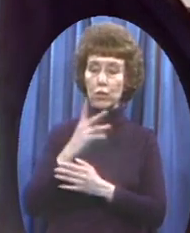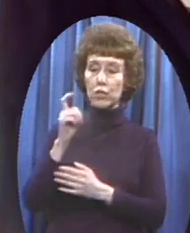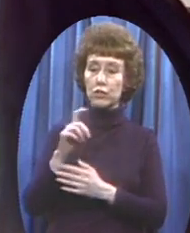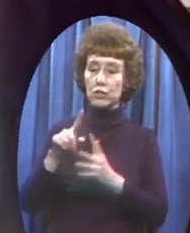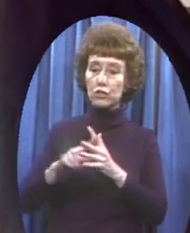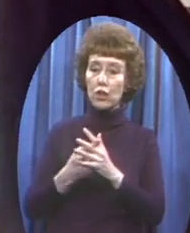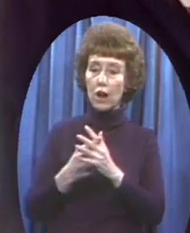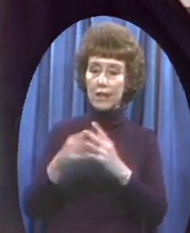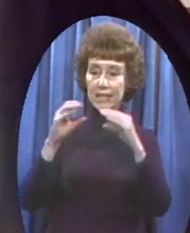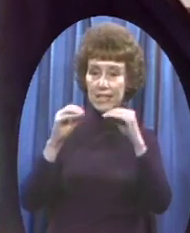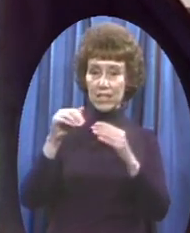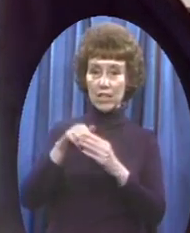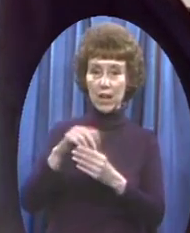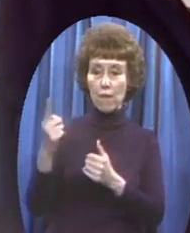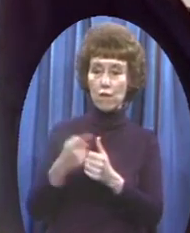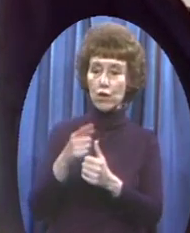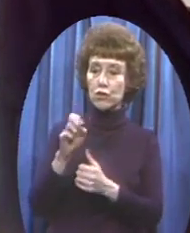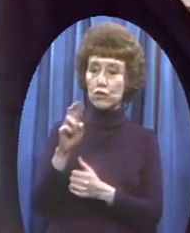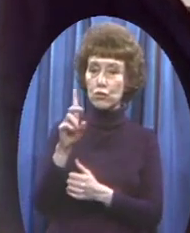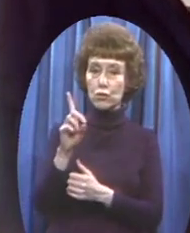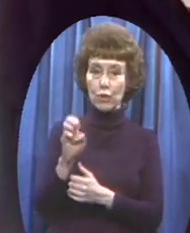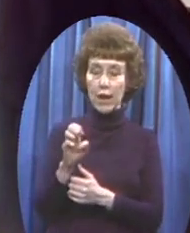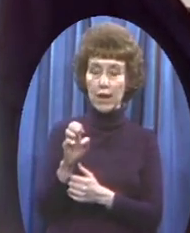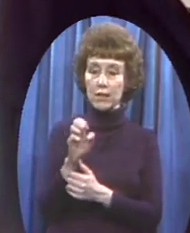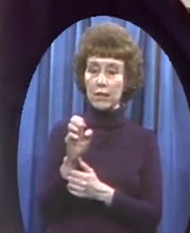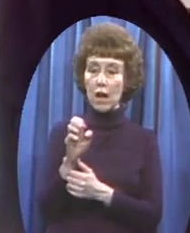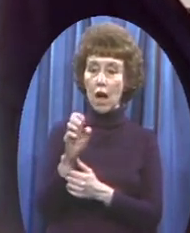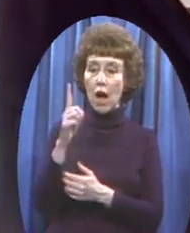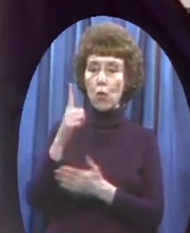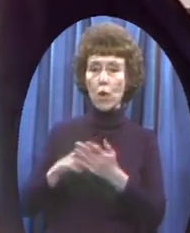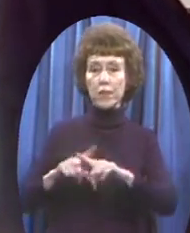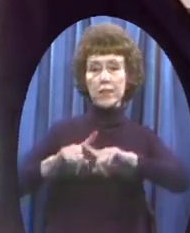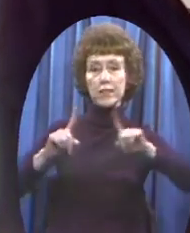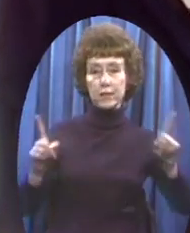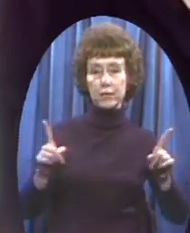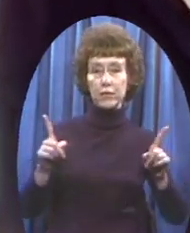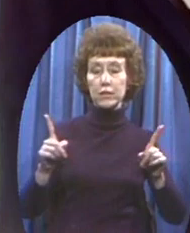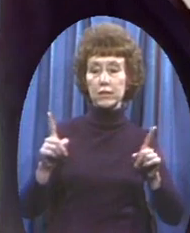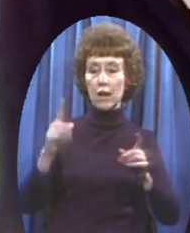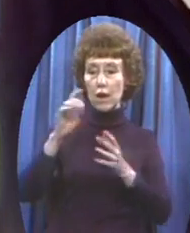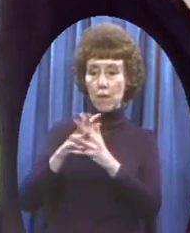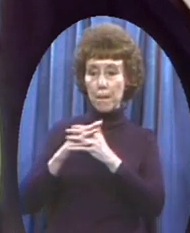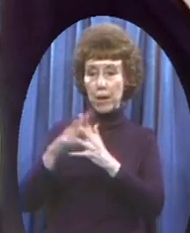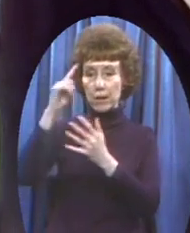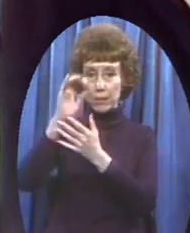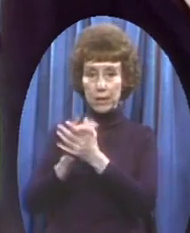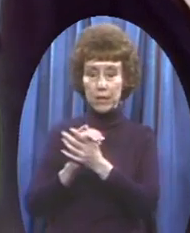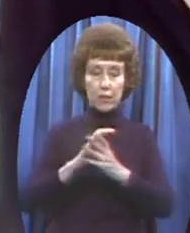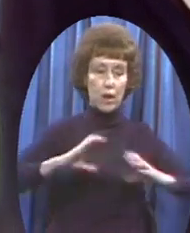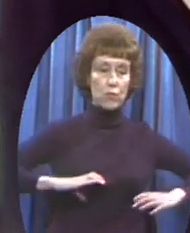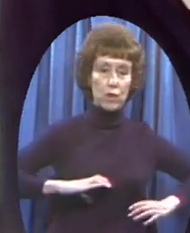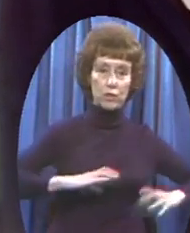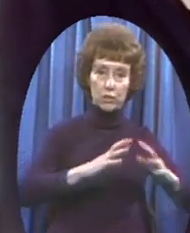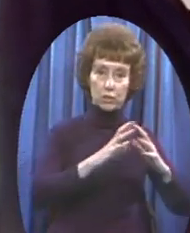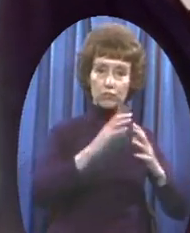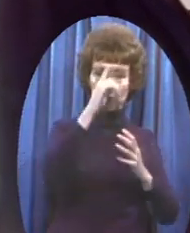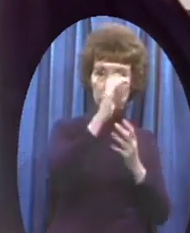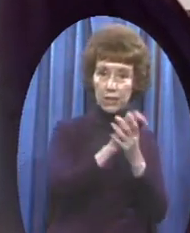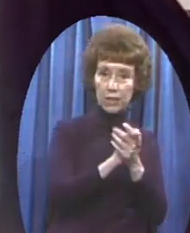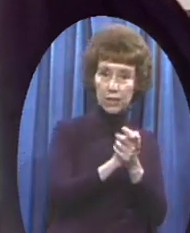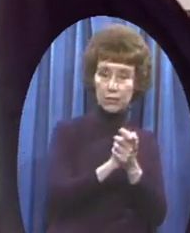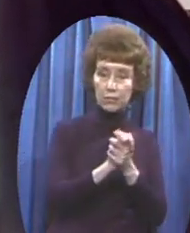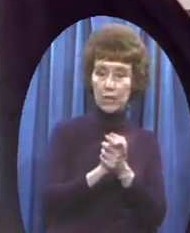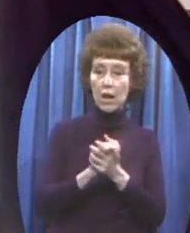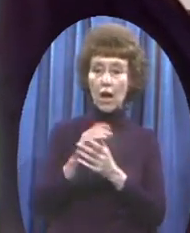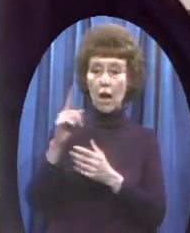they can understand. A first grader can understand the difference between being able to be free to go where he wants, to say what he